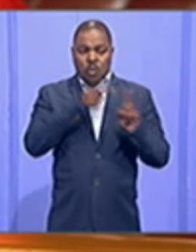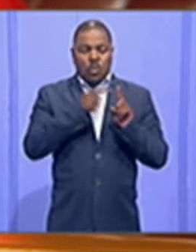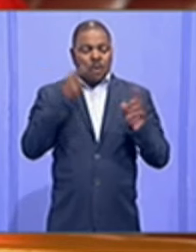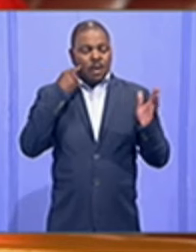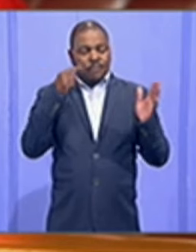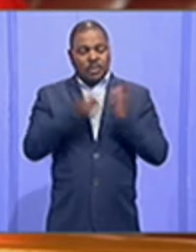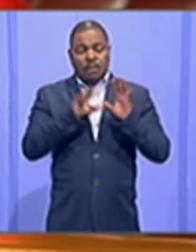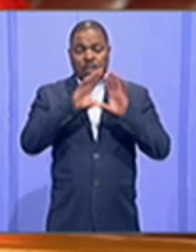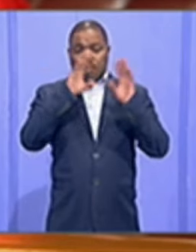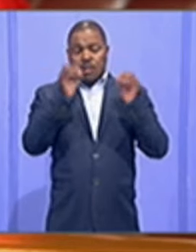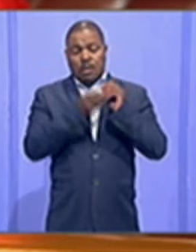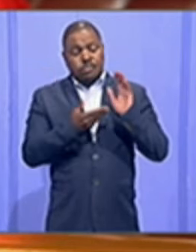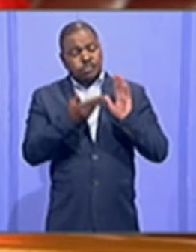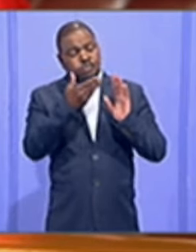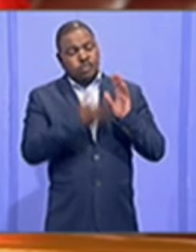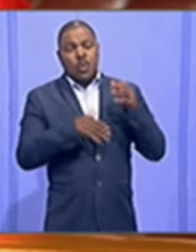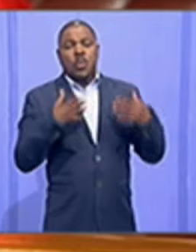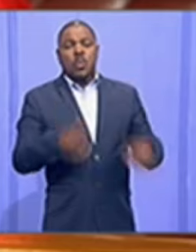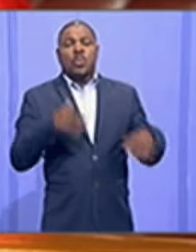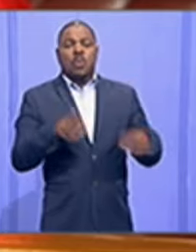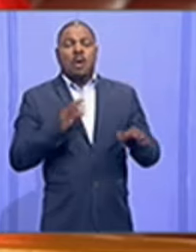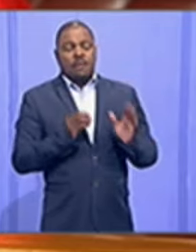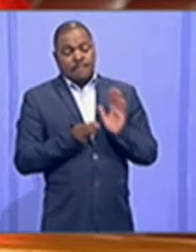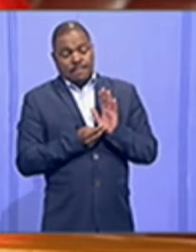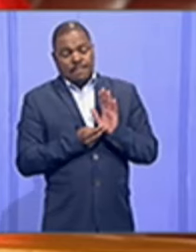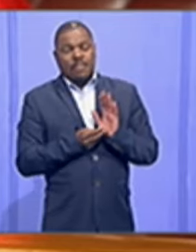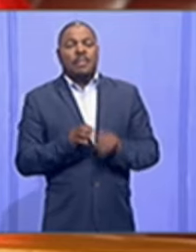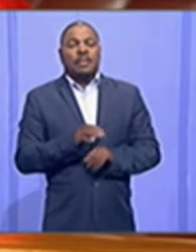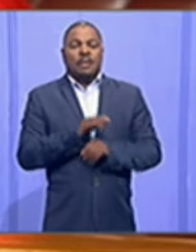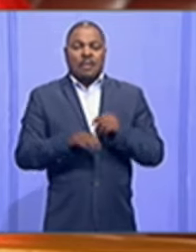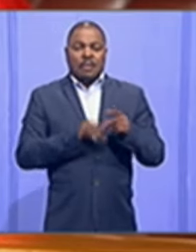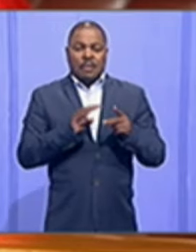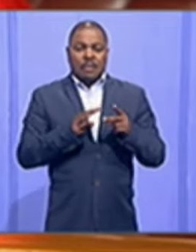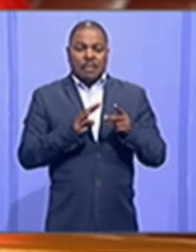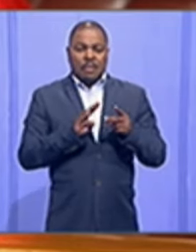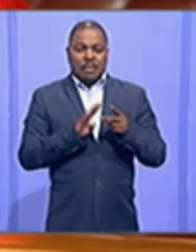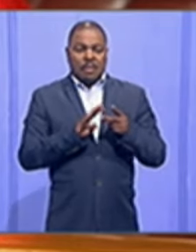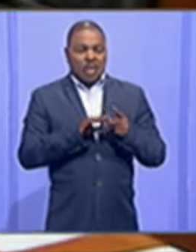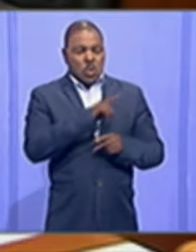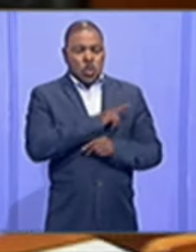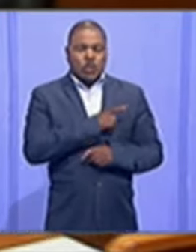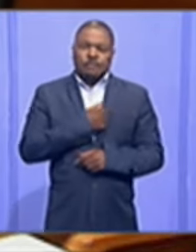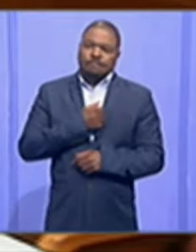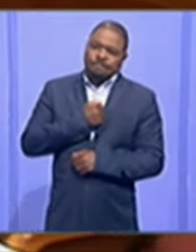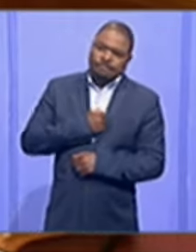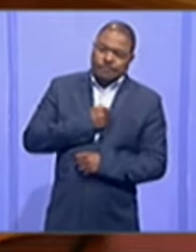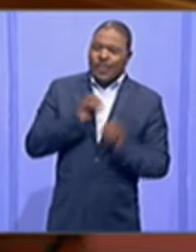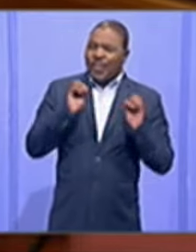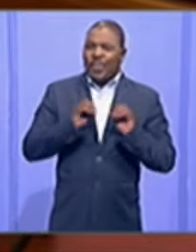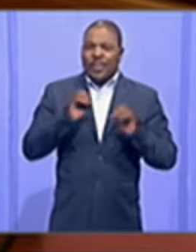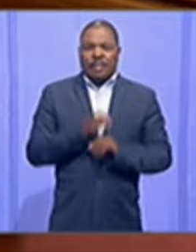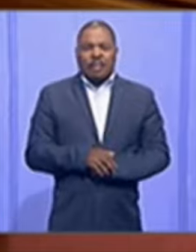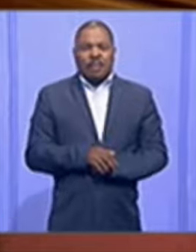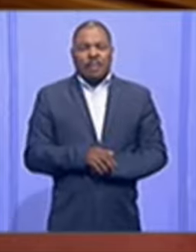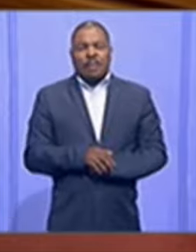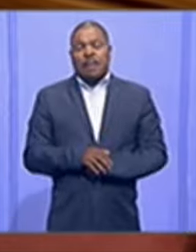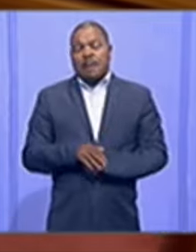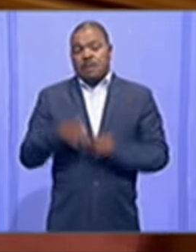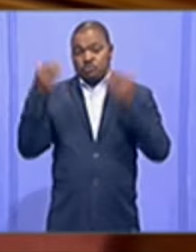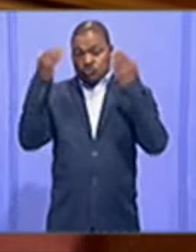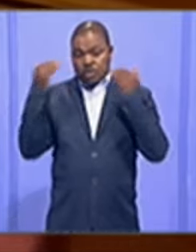against him and not genuinely remorseful. Moatlhodi Makolomakwe o ile a